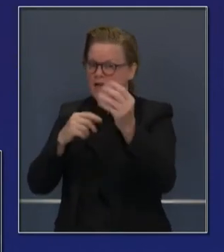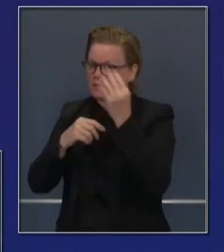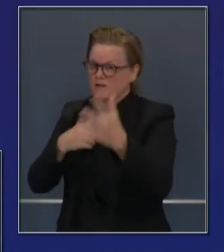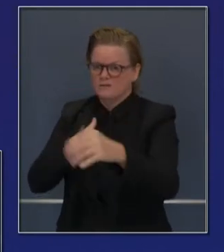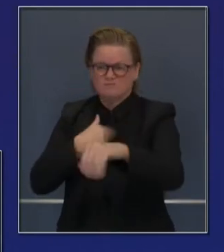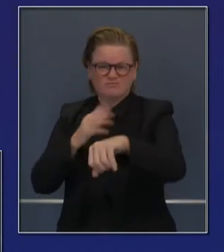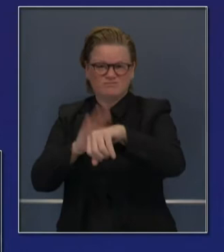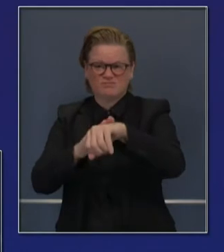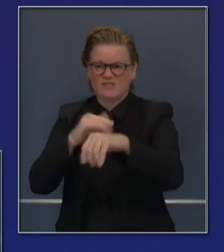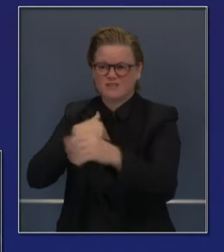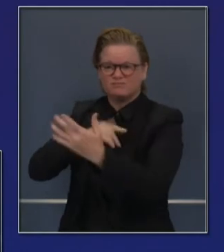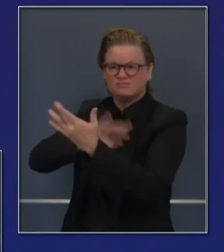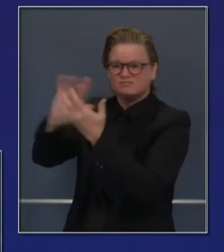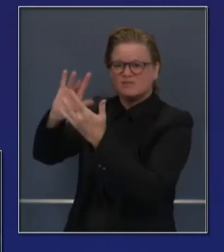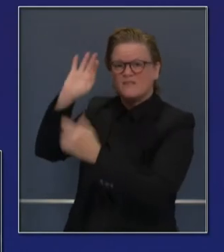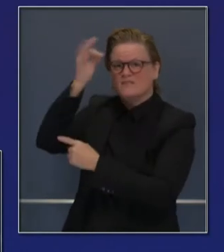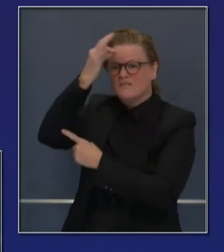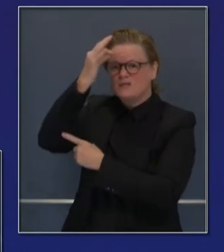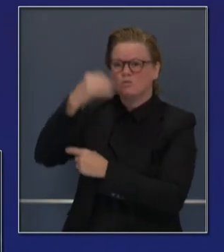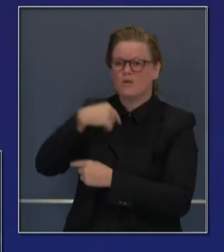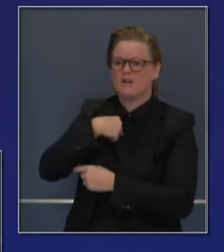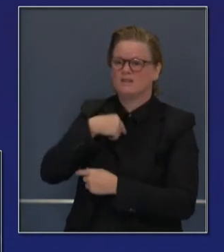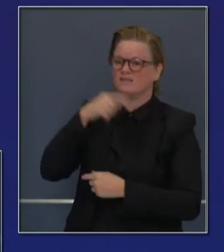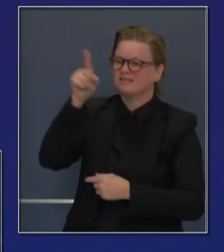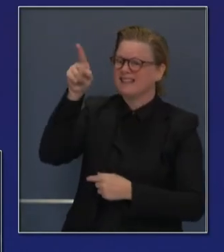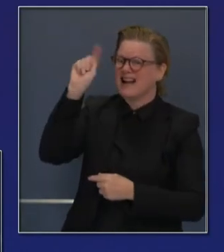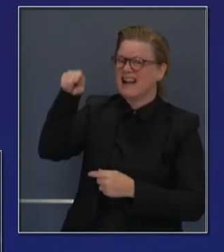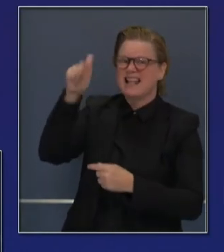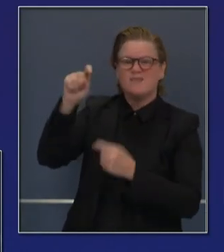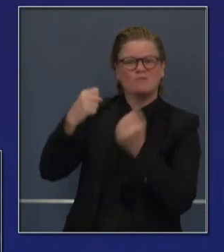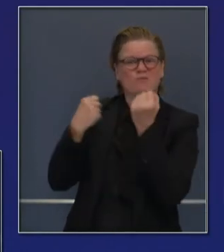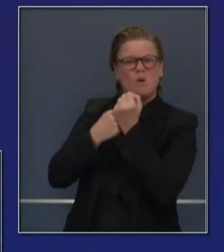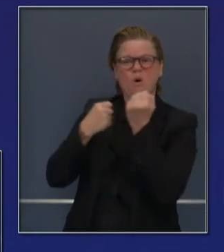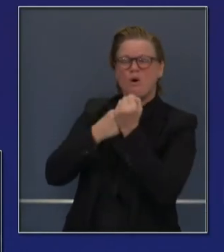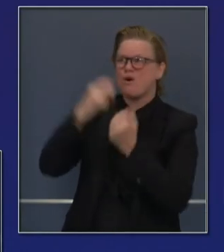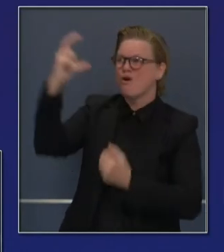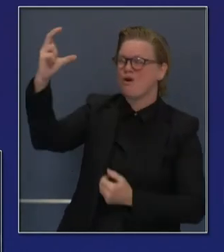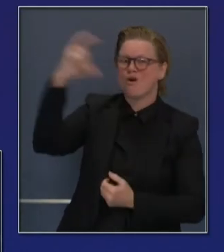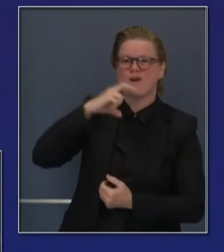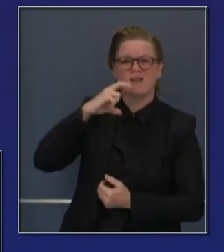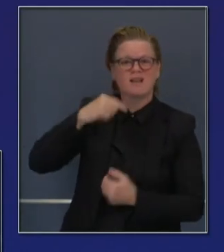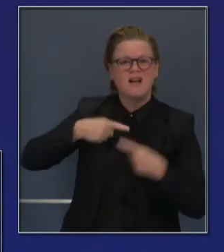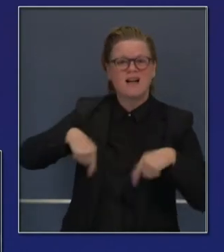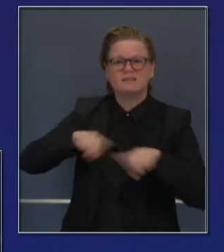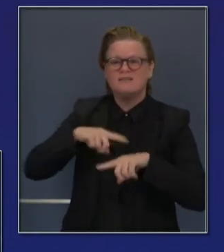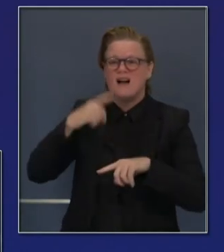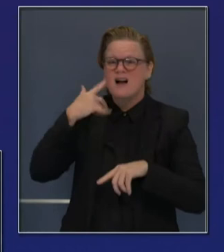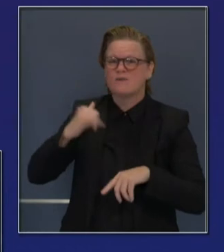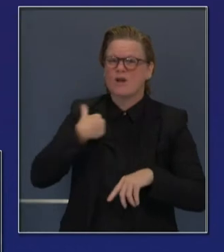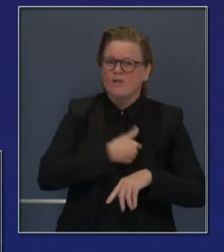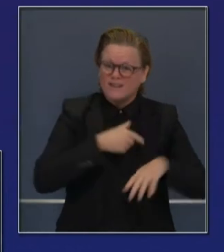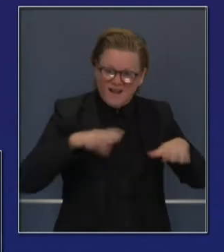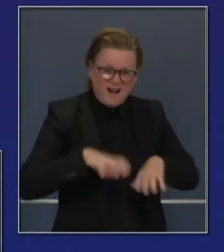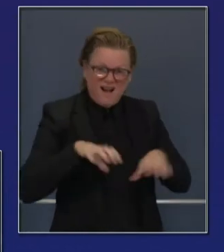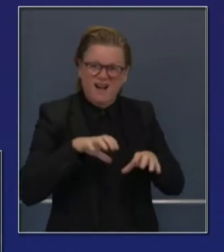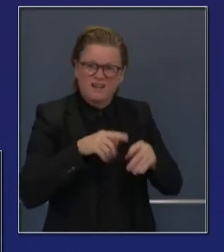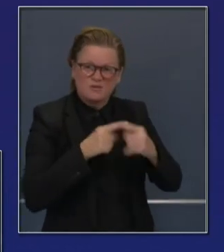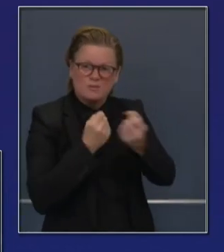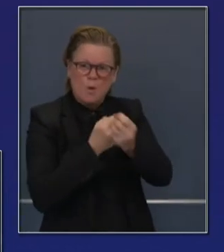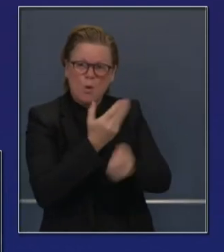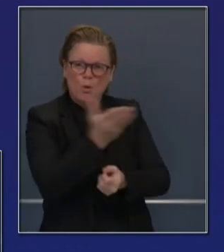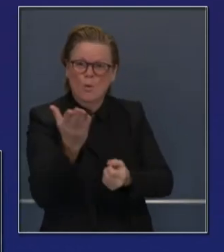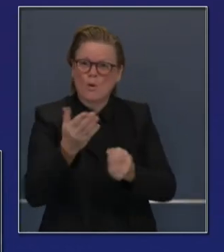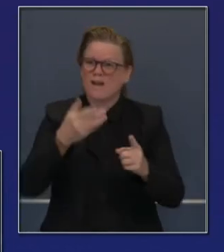well, we're gonna need more support from the state. And we recognize we're gonna need to do more working with the legislature to